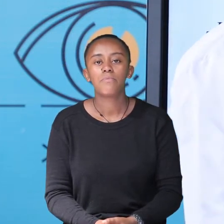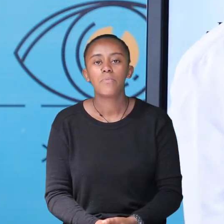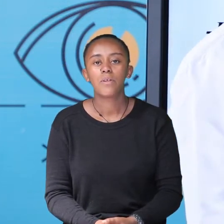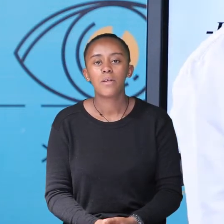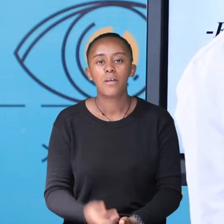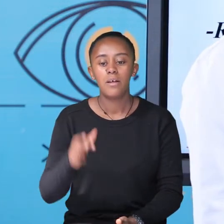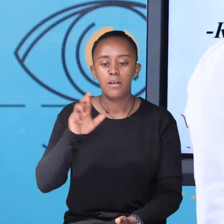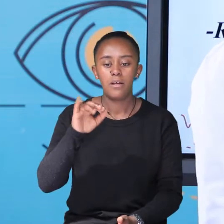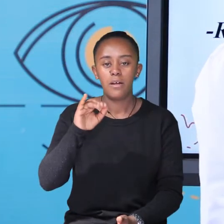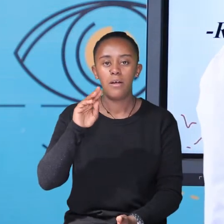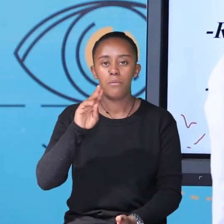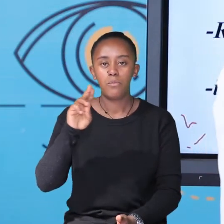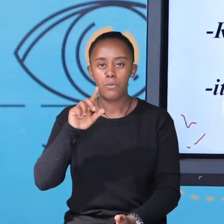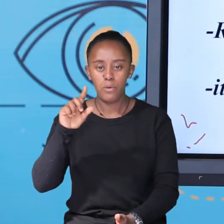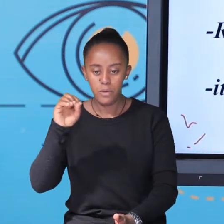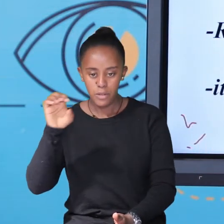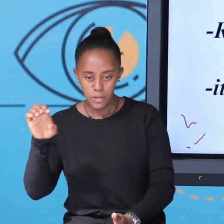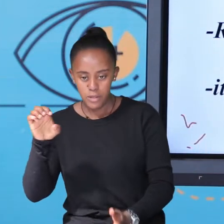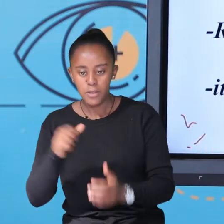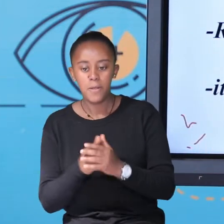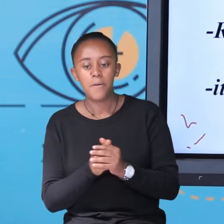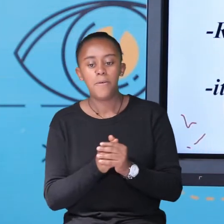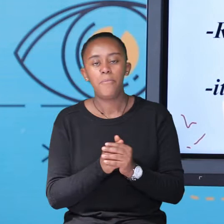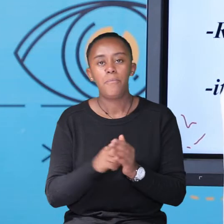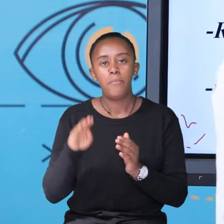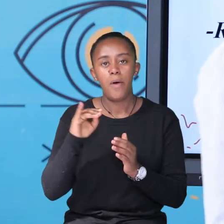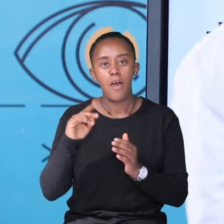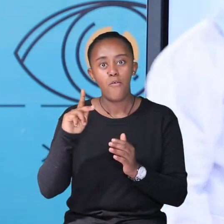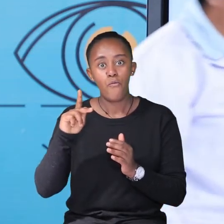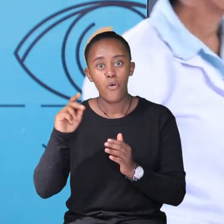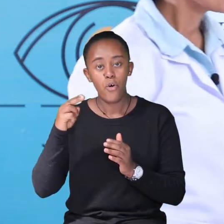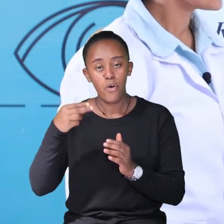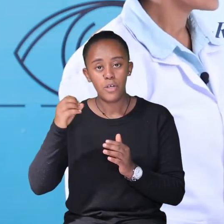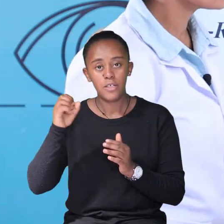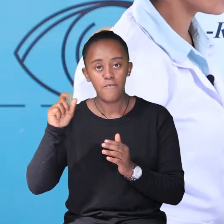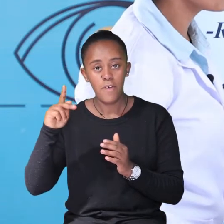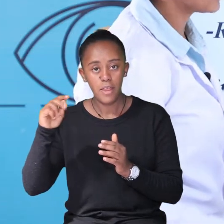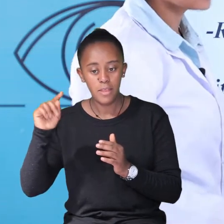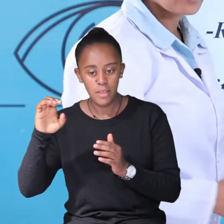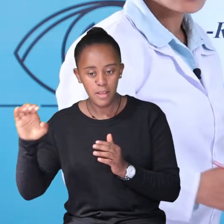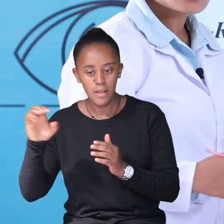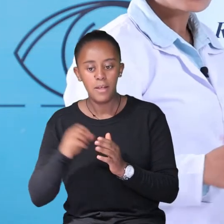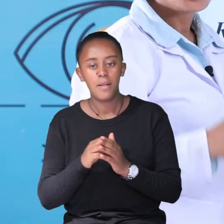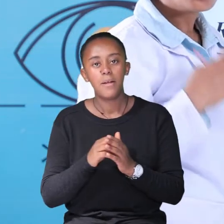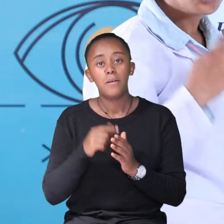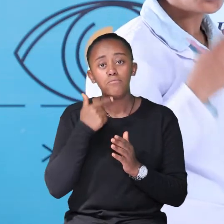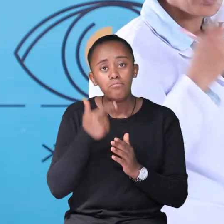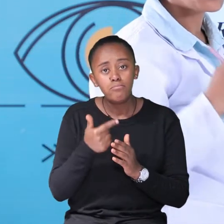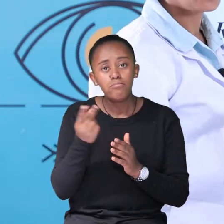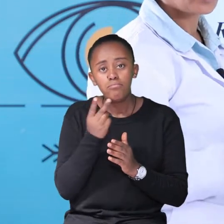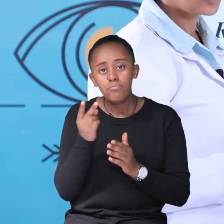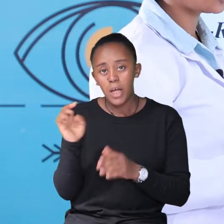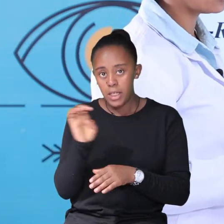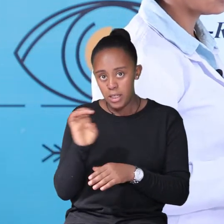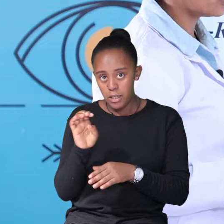ribulose biphosphate carboxylase oxygenase. If you look at this name, the enzyme catalyzes 2